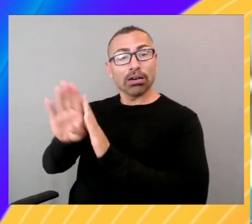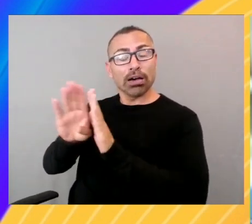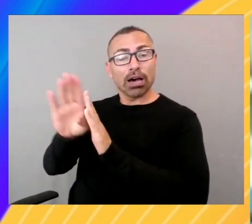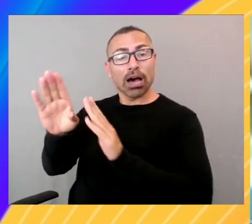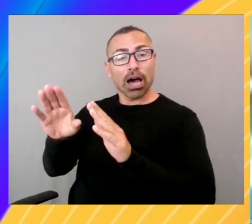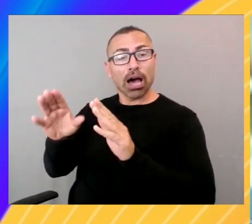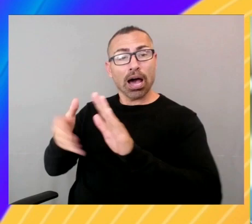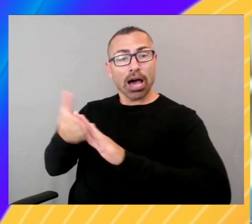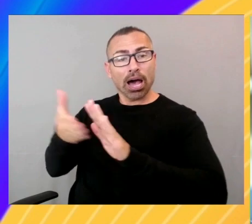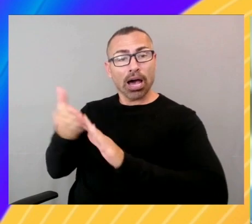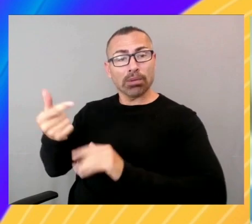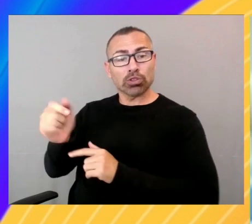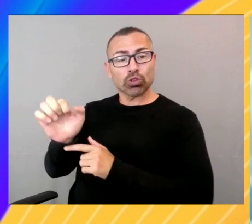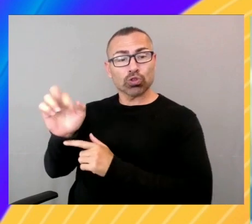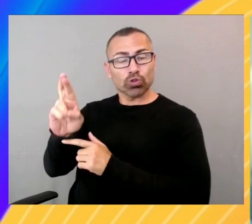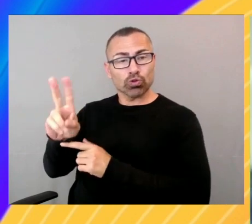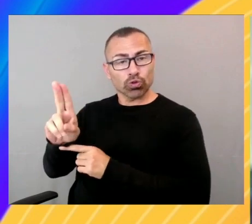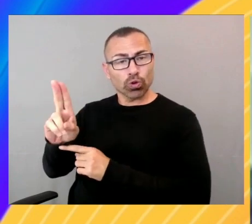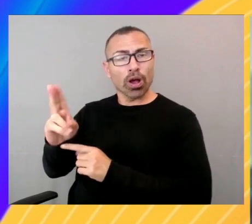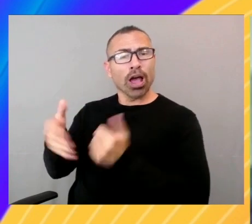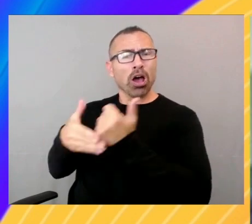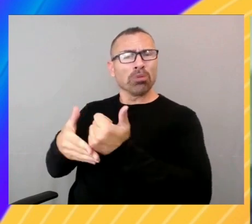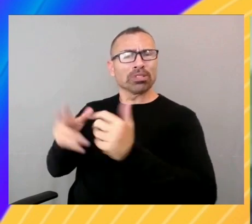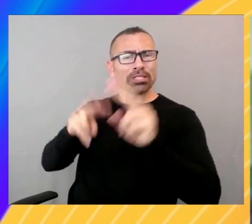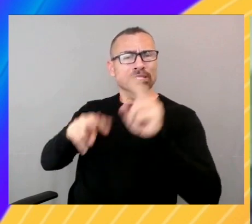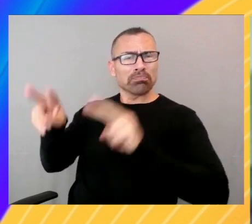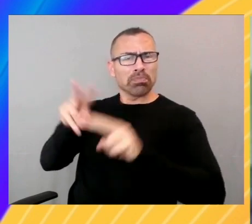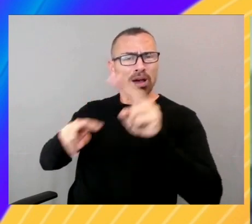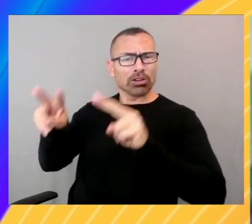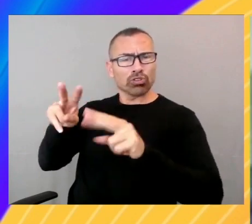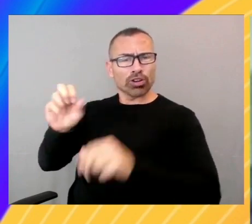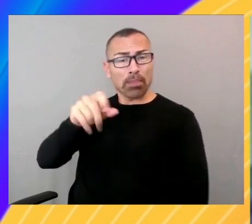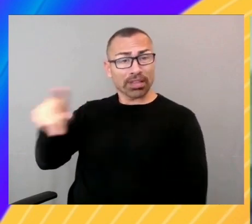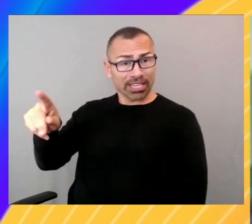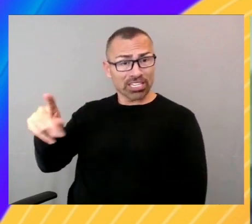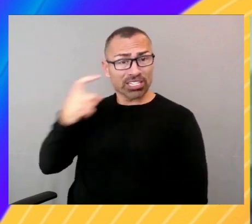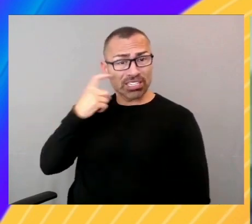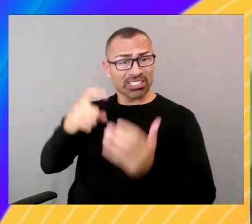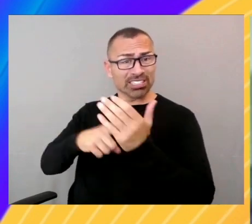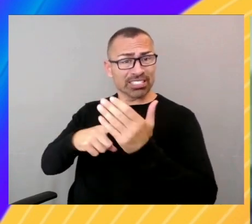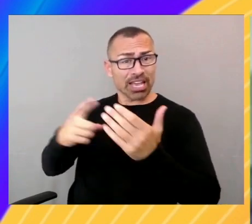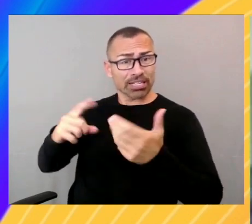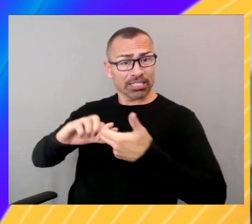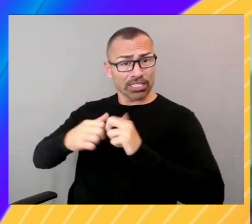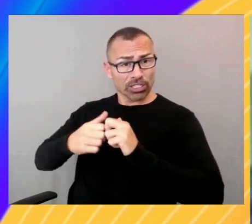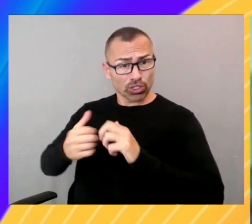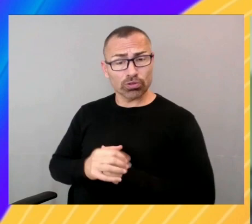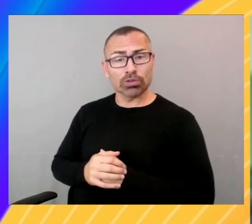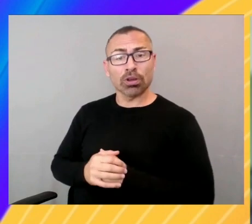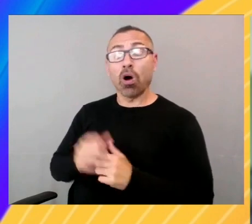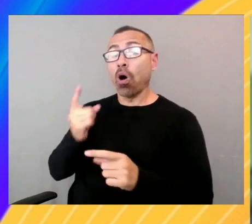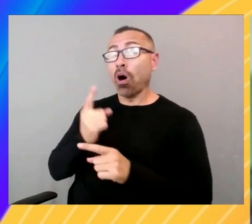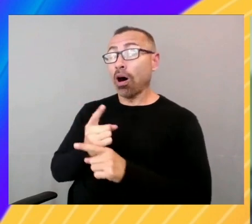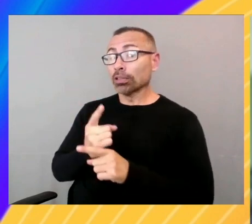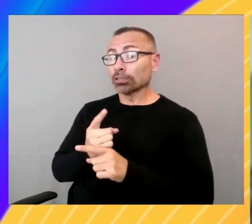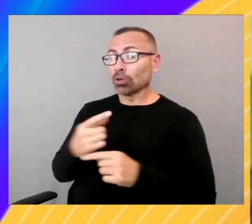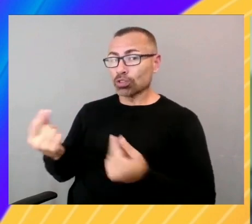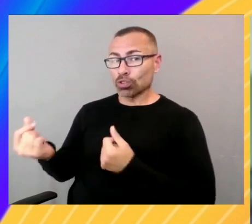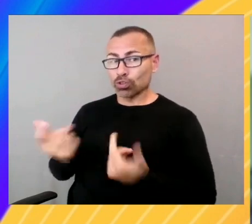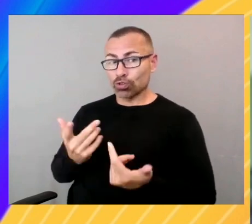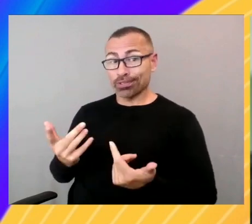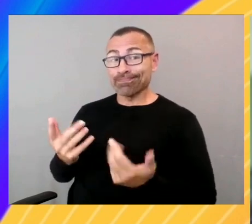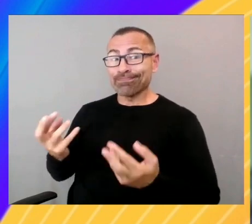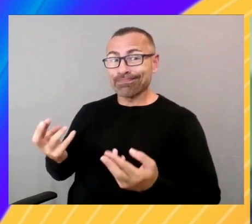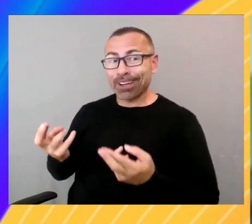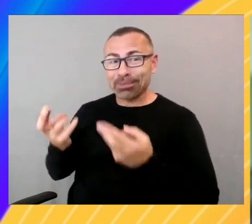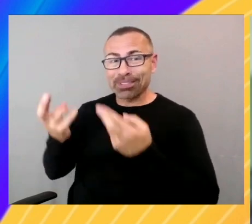the, detect the issues. So then, and also will give you the recommendation so then we can, react to it